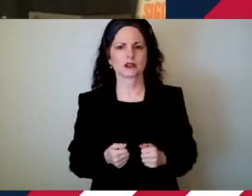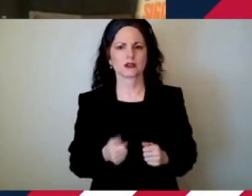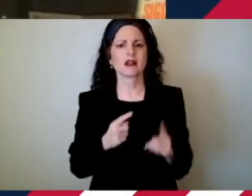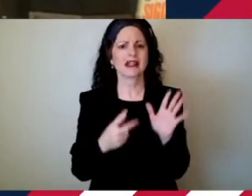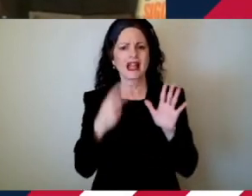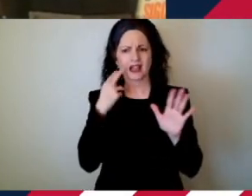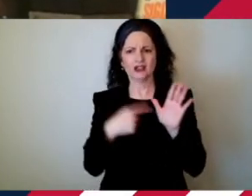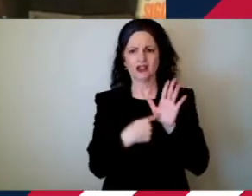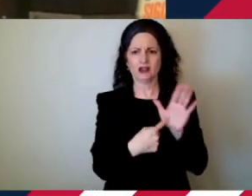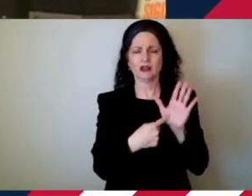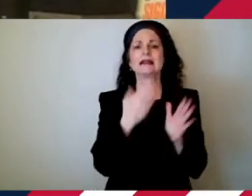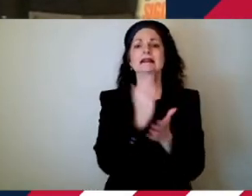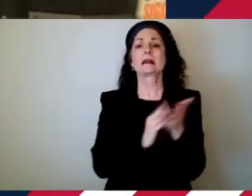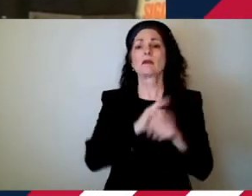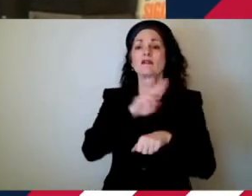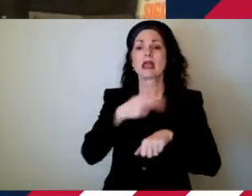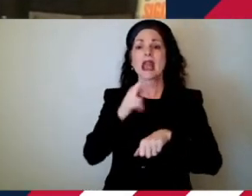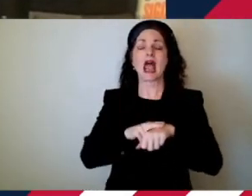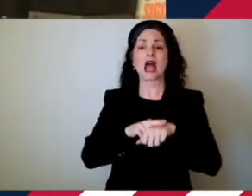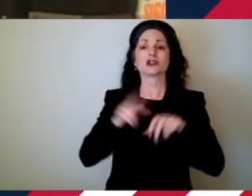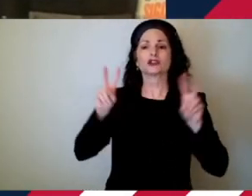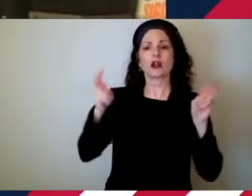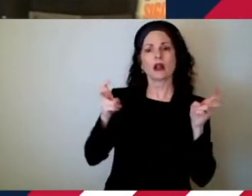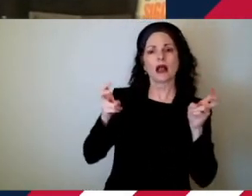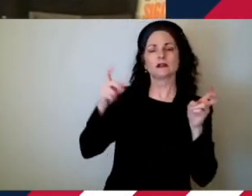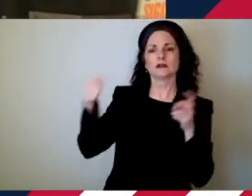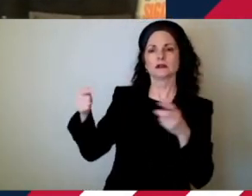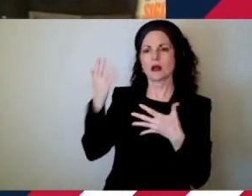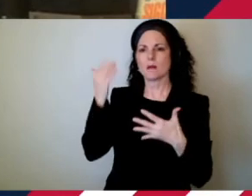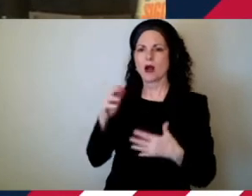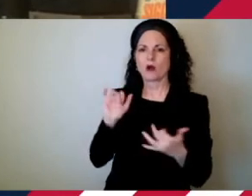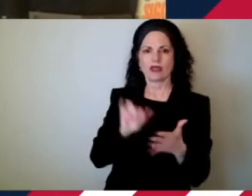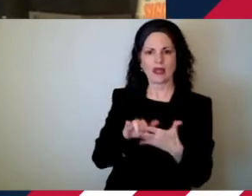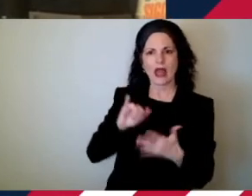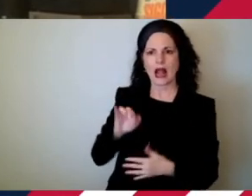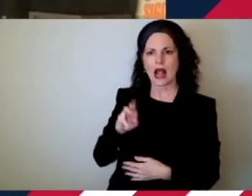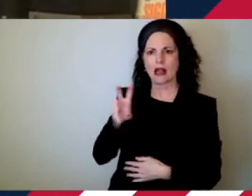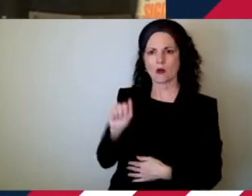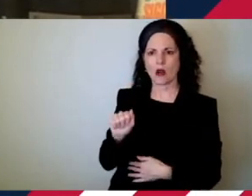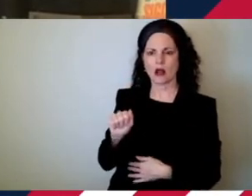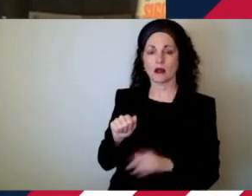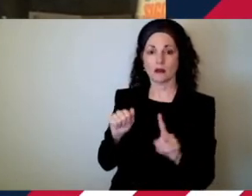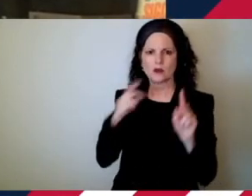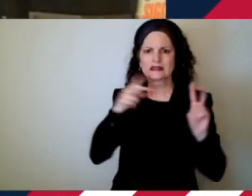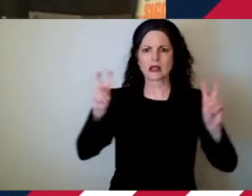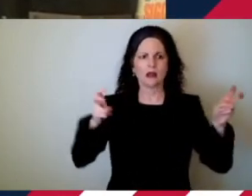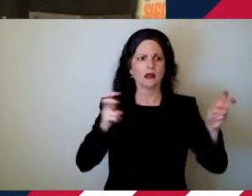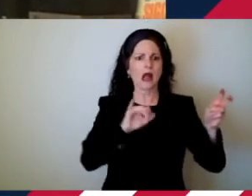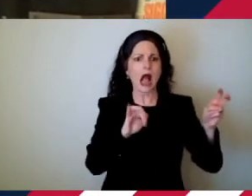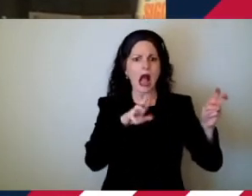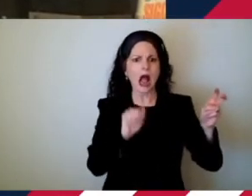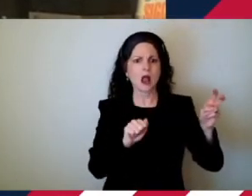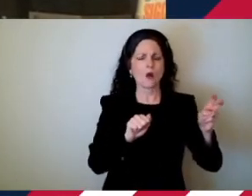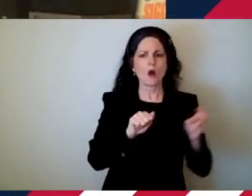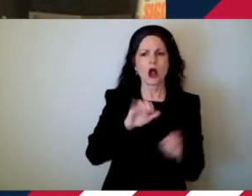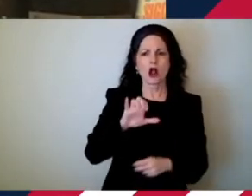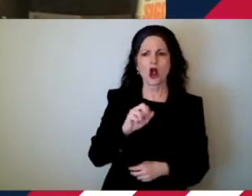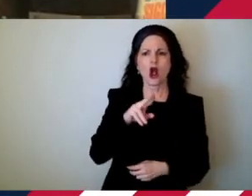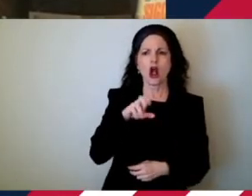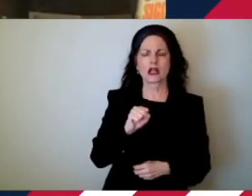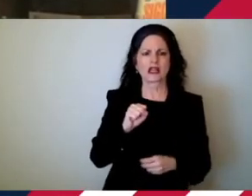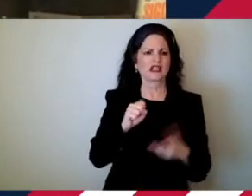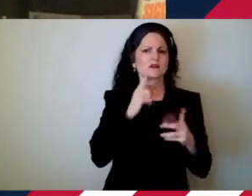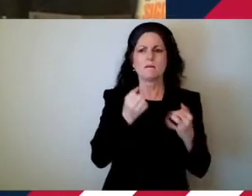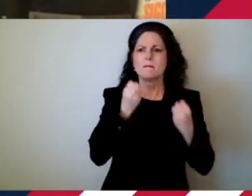2020 Iowa caucuses. Iowa caucus results riddled with errors and inconsistencies. How the Iowa caucuses